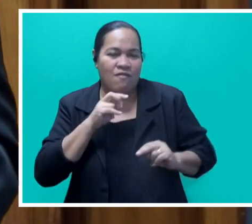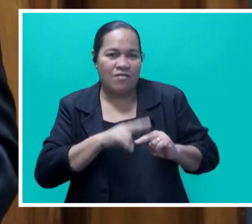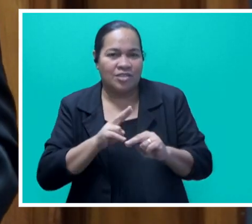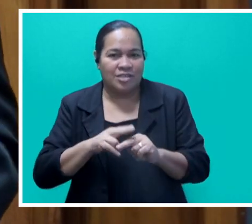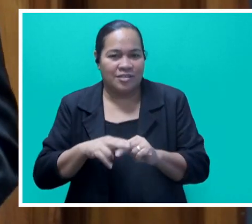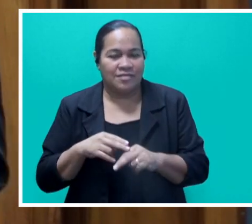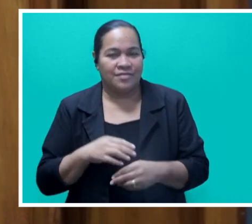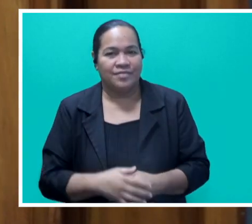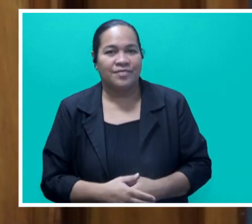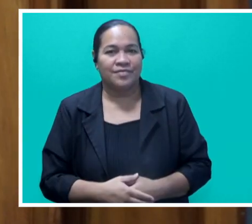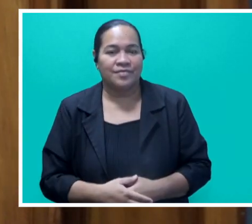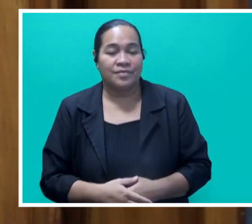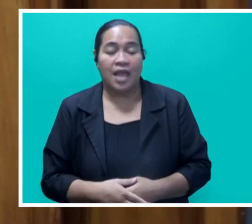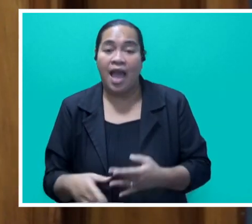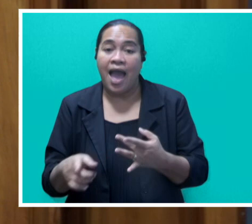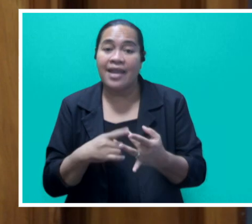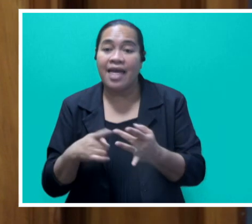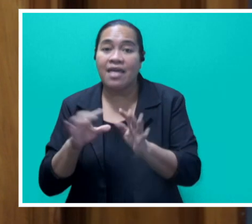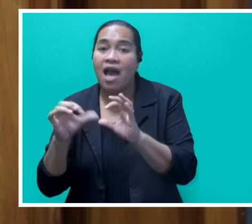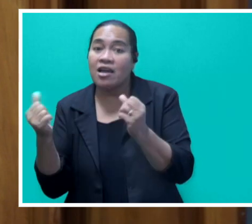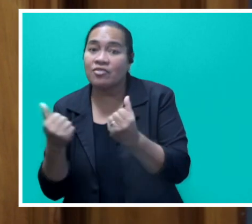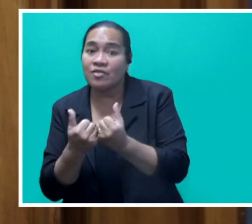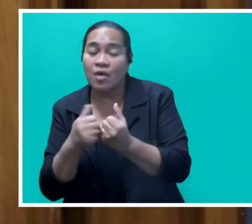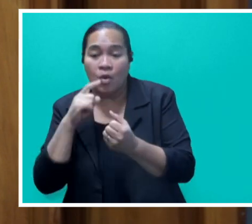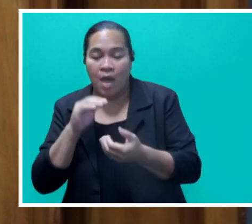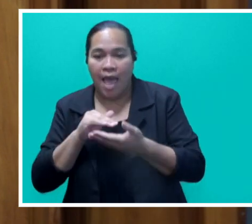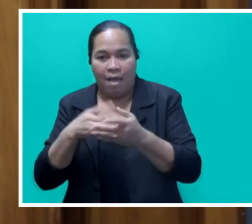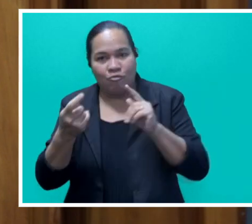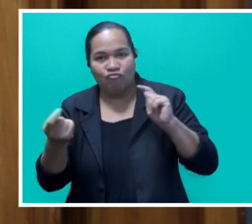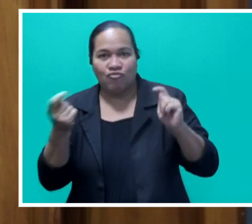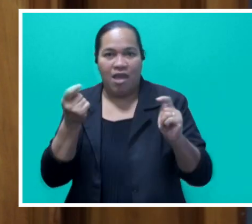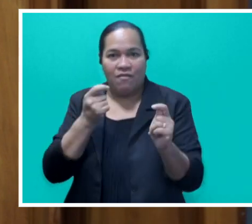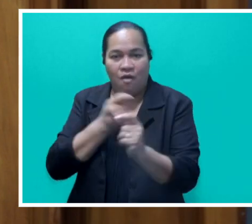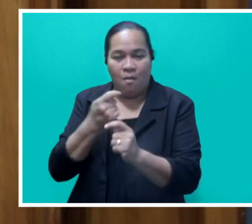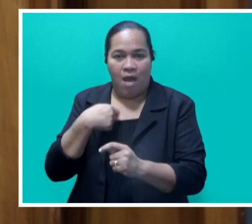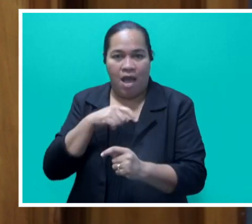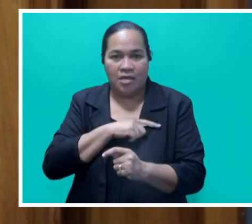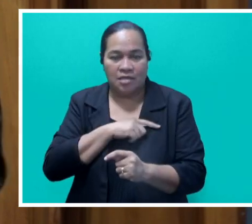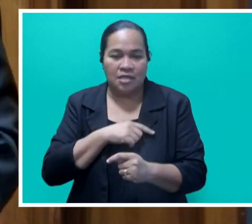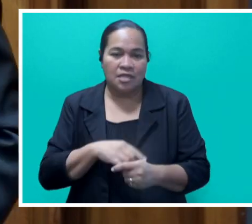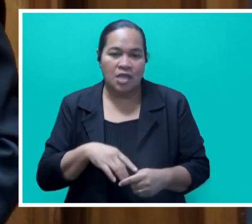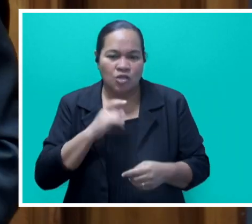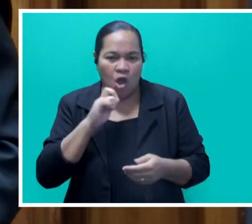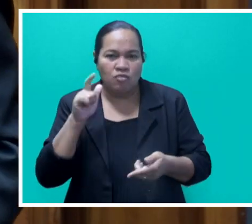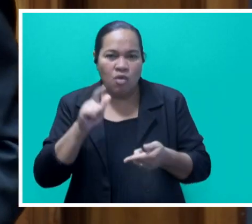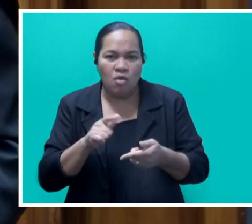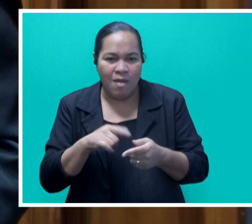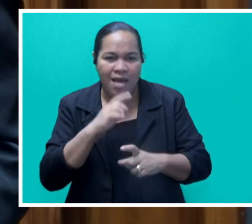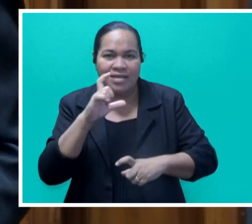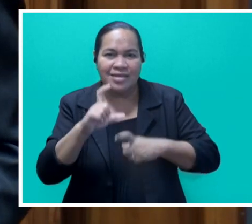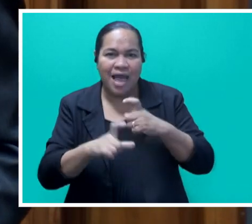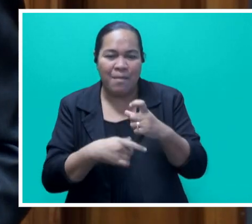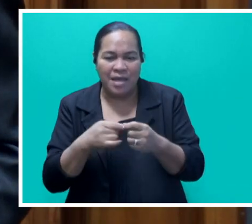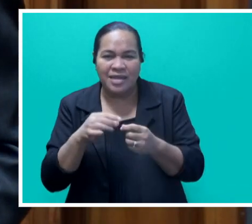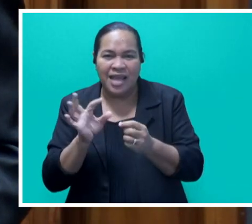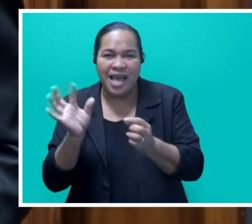days. Another novel agreement that will drive our transformation to a low-emission, climate-resilient economy